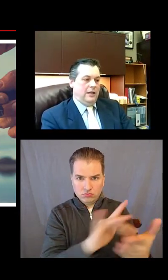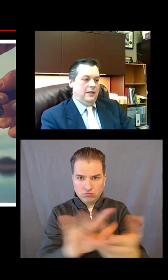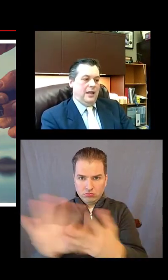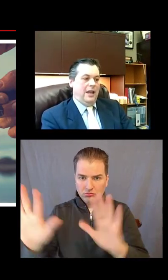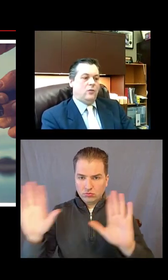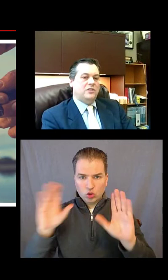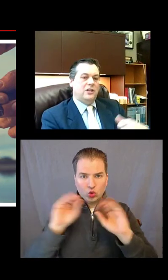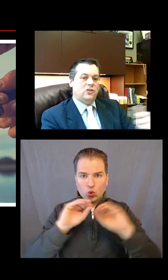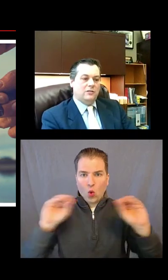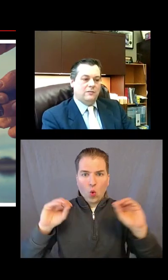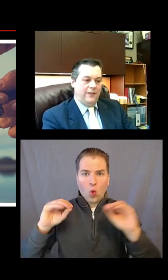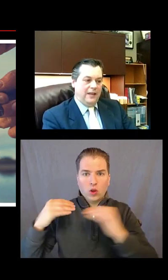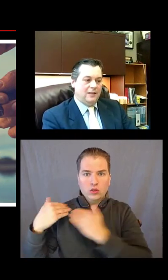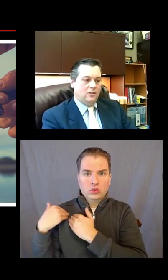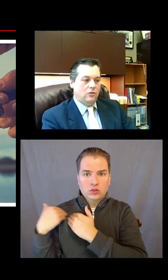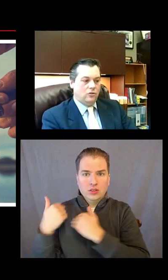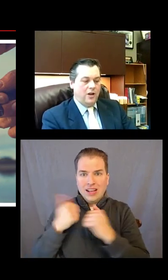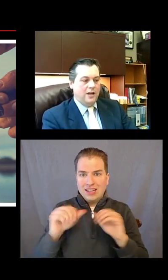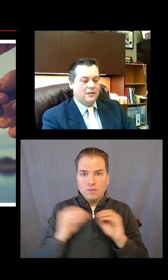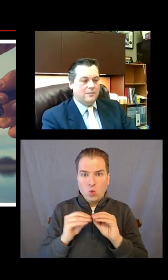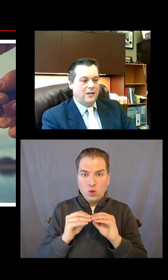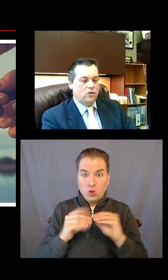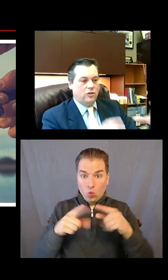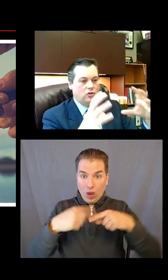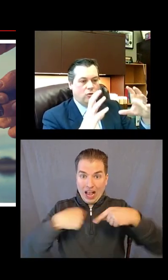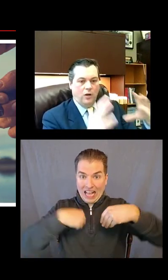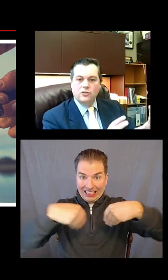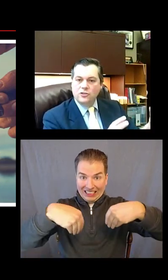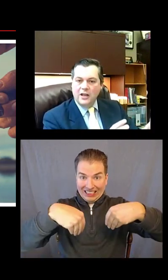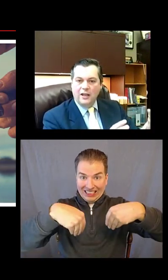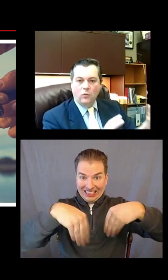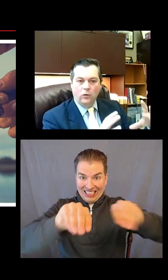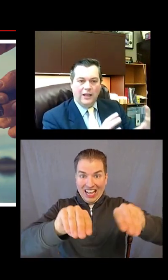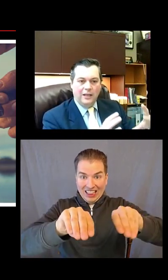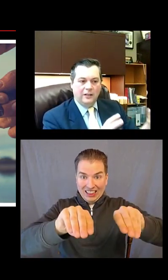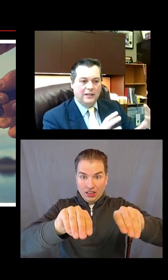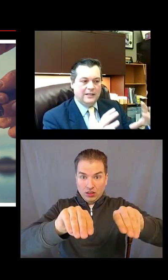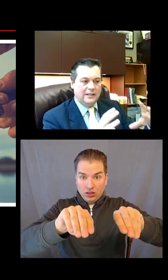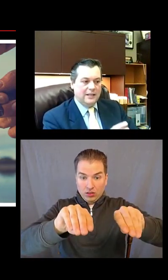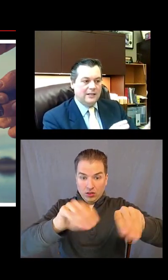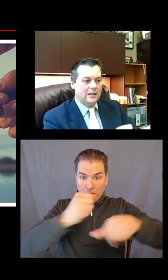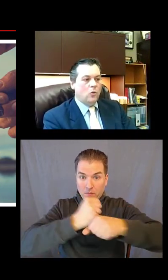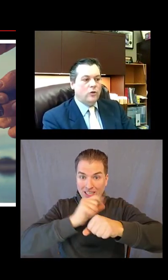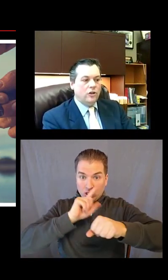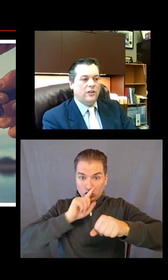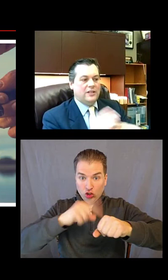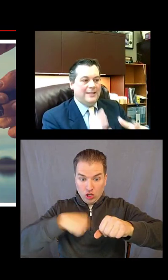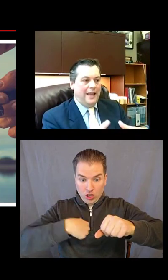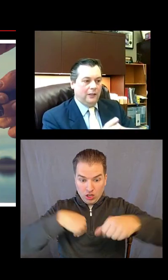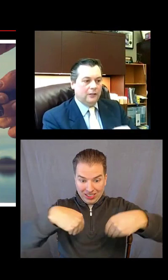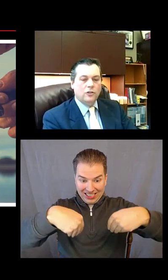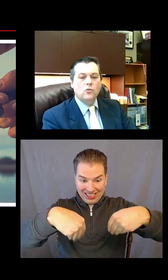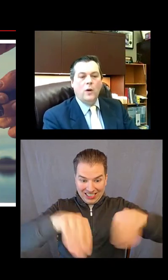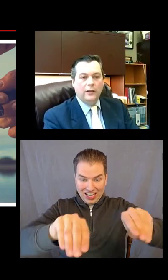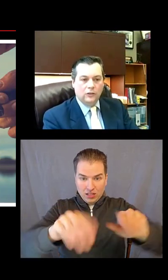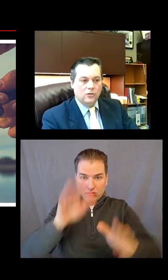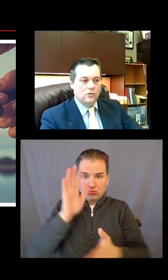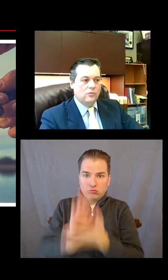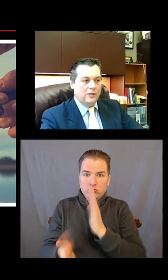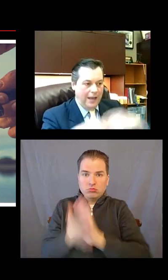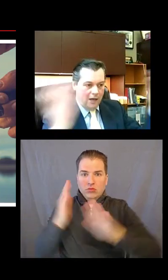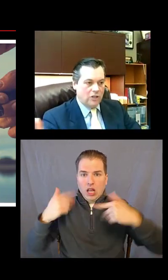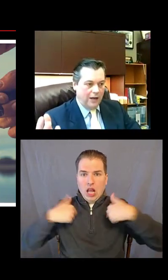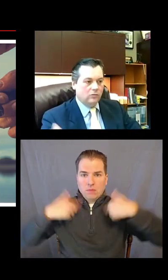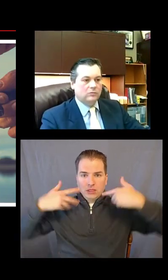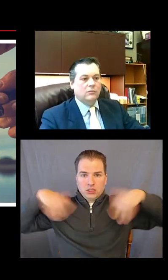where in the acquisition phase, you're trying to make sure that you understand what liabilities exist. When you're the seller, you want